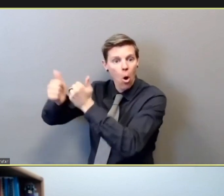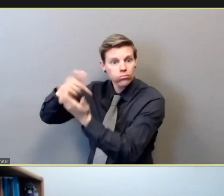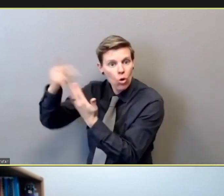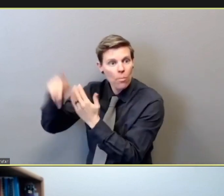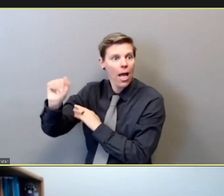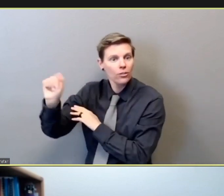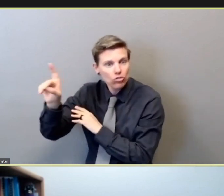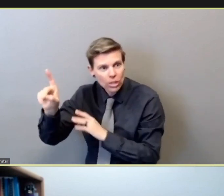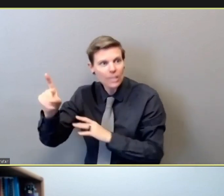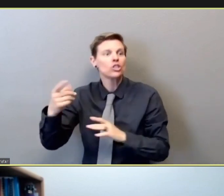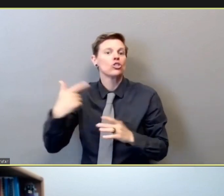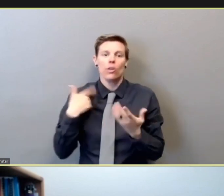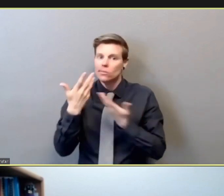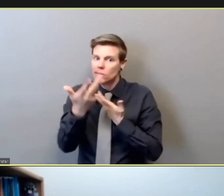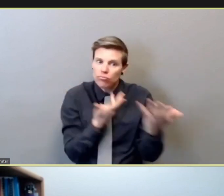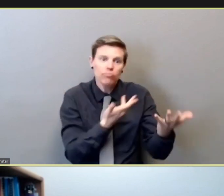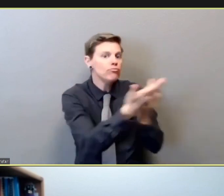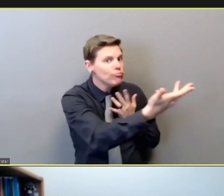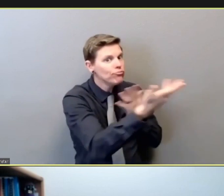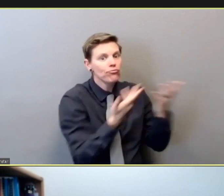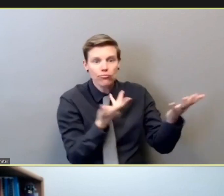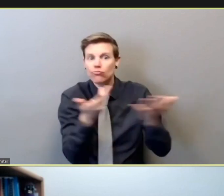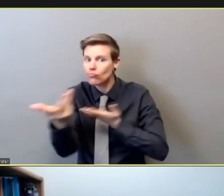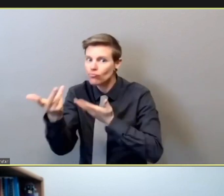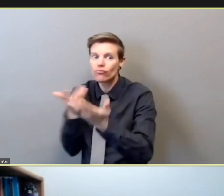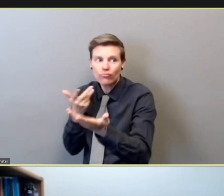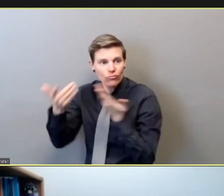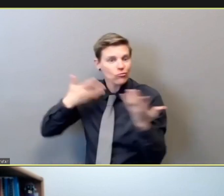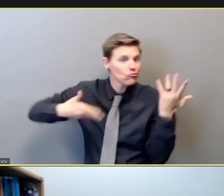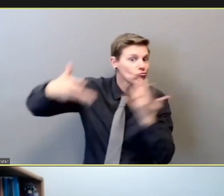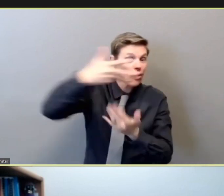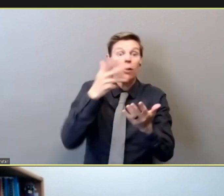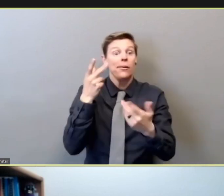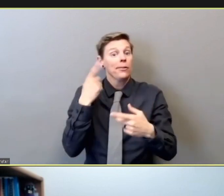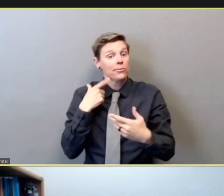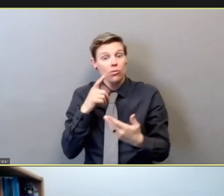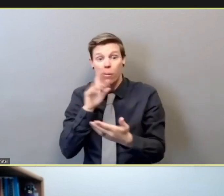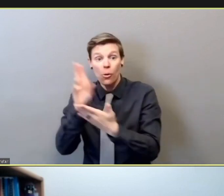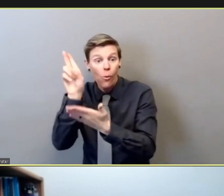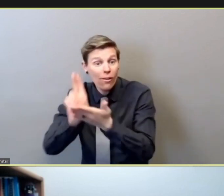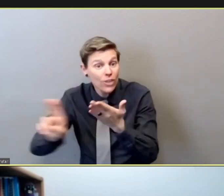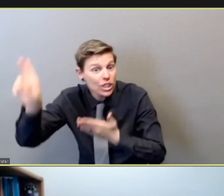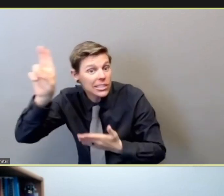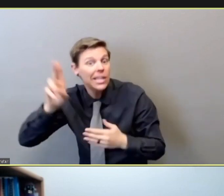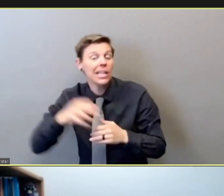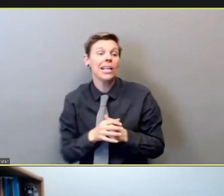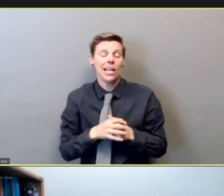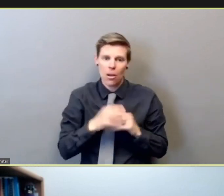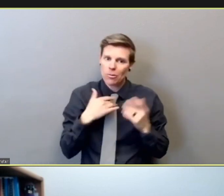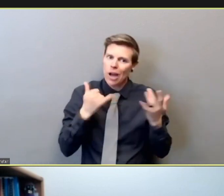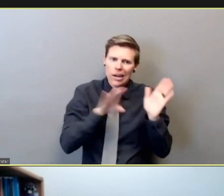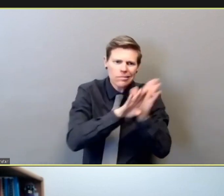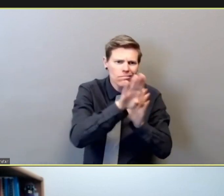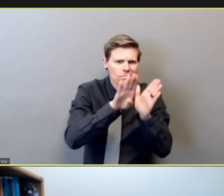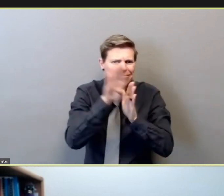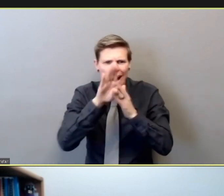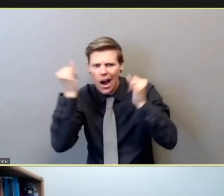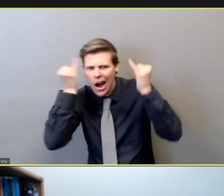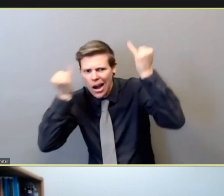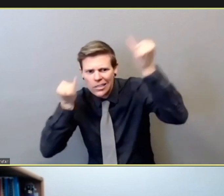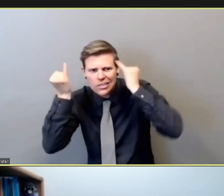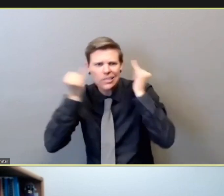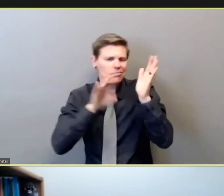middle school, and university level to co-develop these recommendations. So we're trying to walk